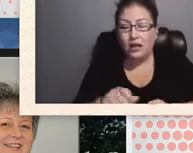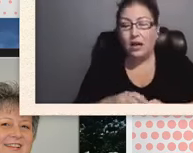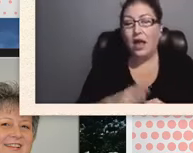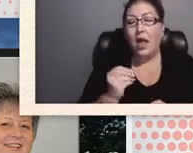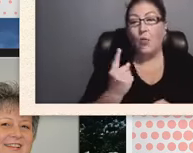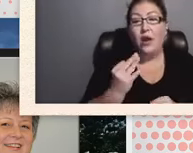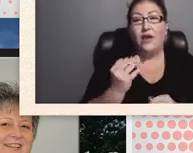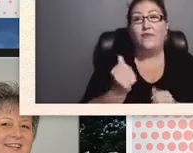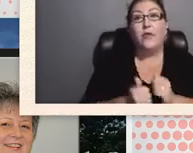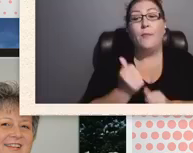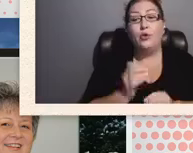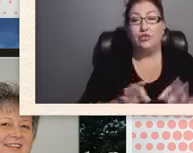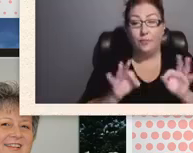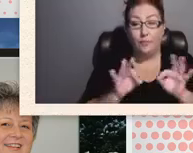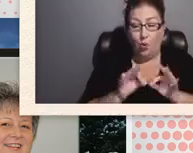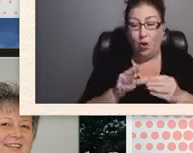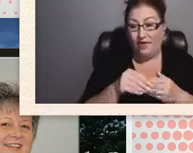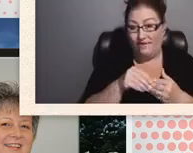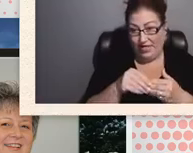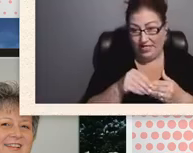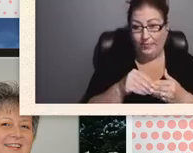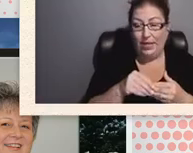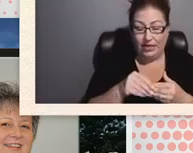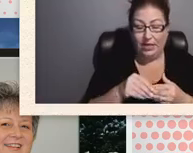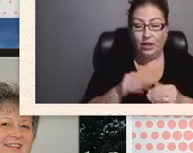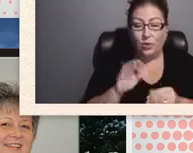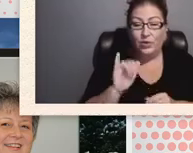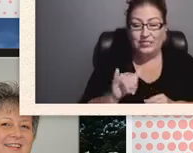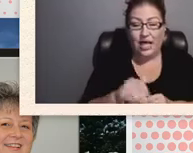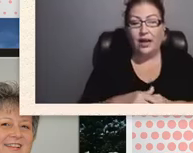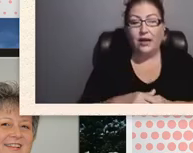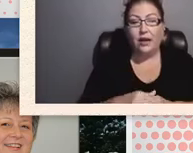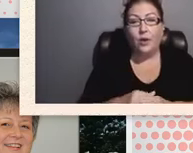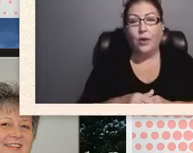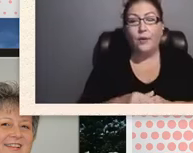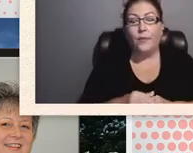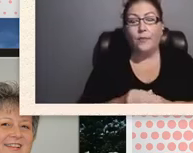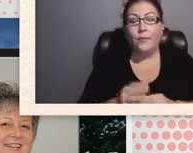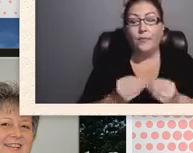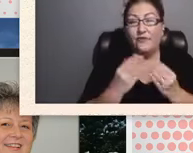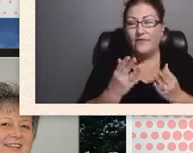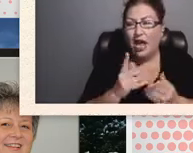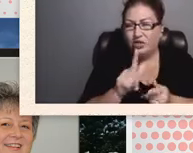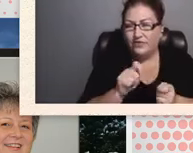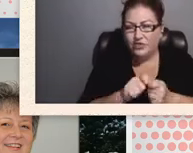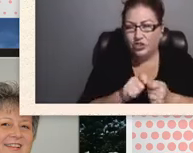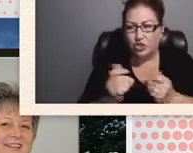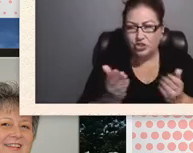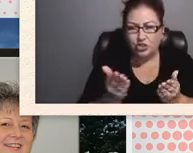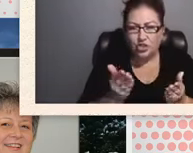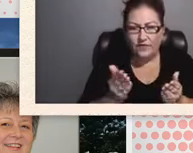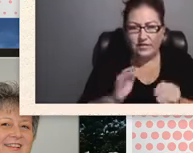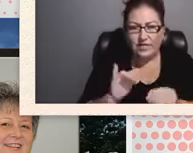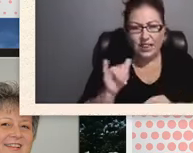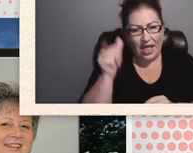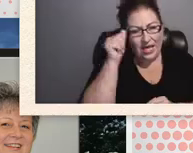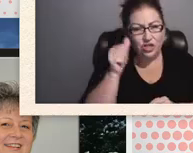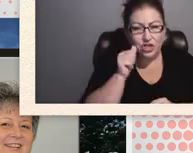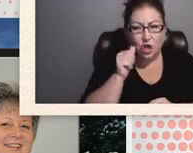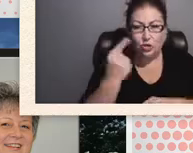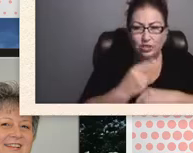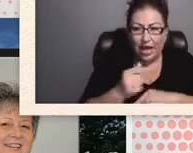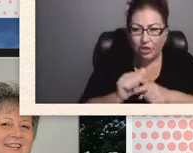important flexibility was that providers of certain services, such as adult day training